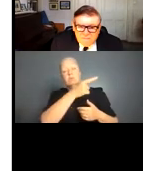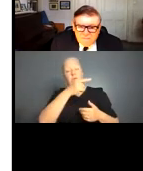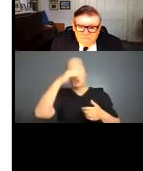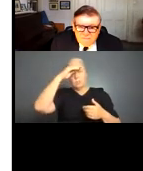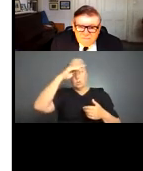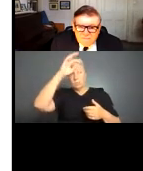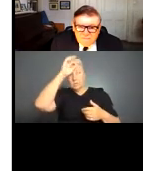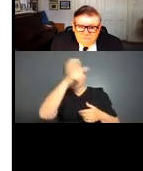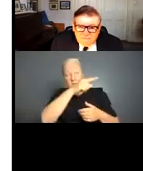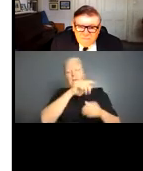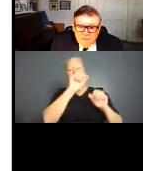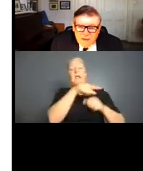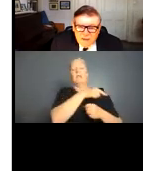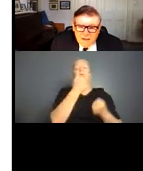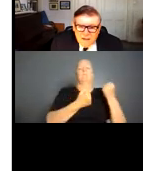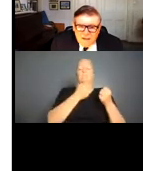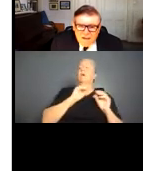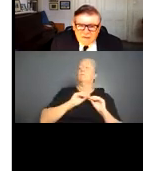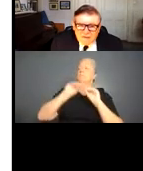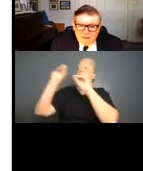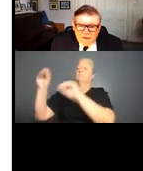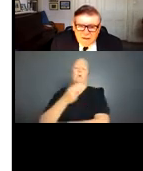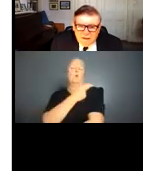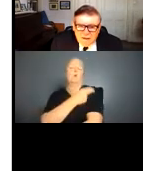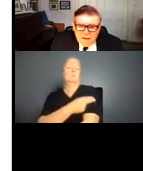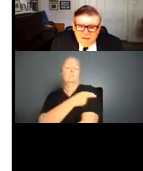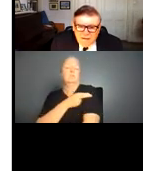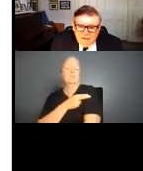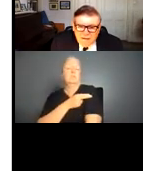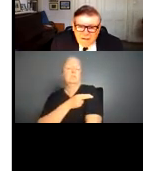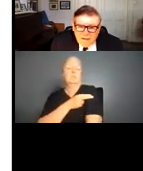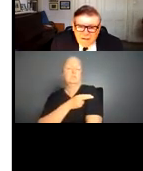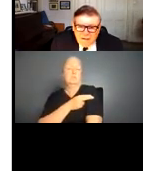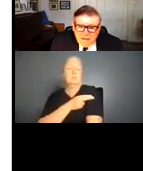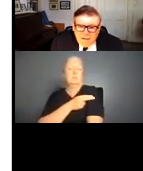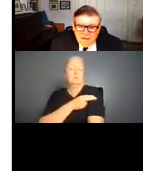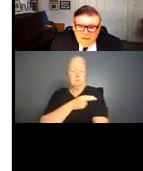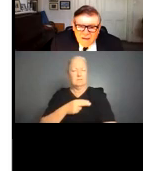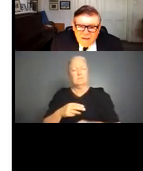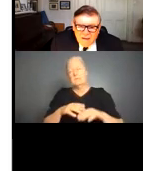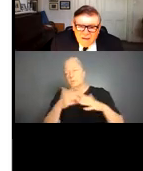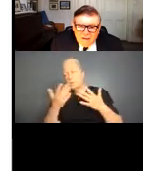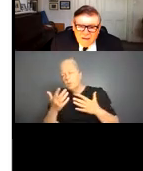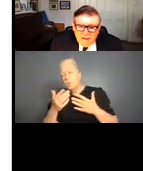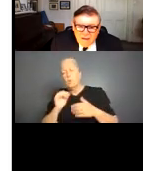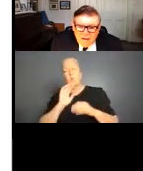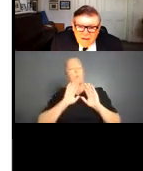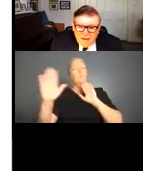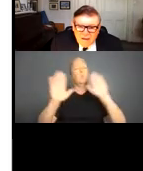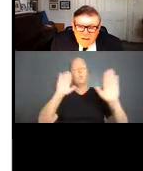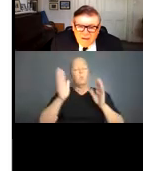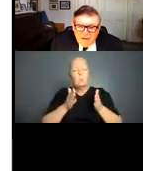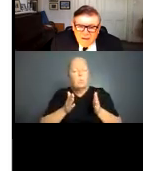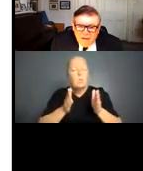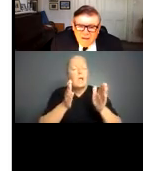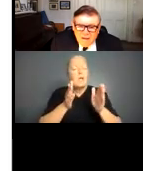hospital by force. So I think there's a whole issue of the kind of practices. So it is not just about the law, it's also about